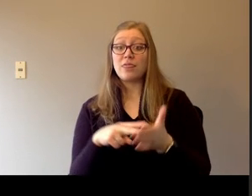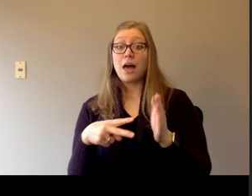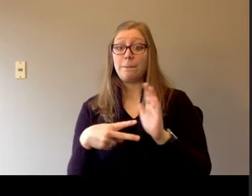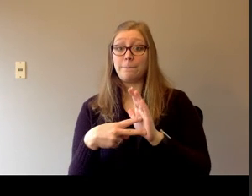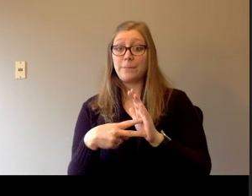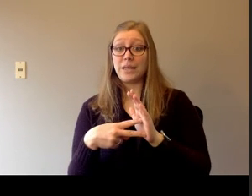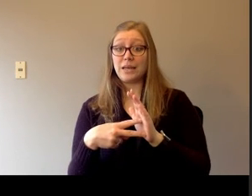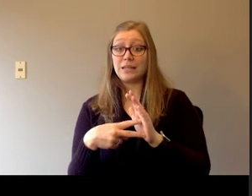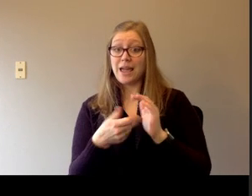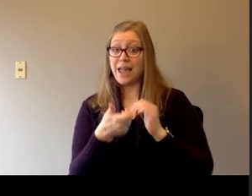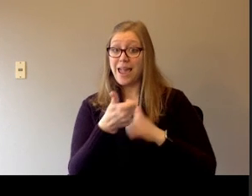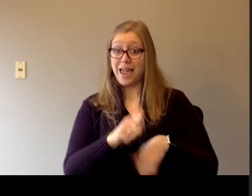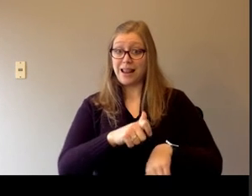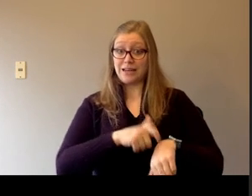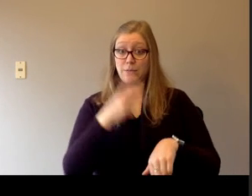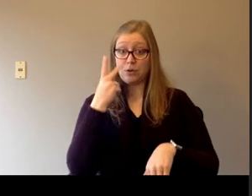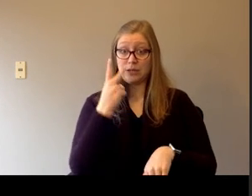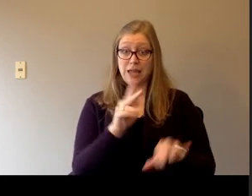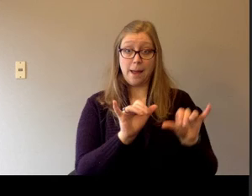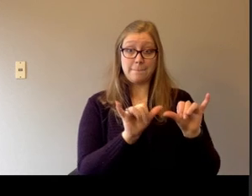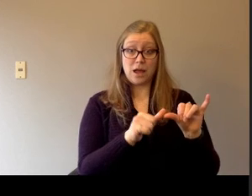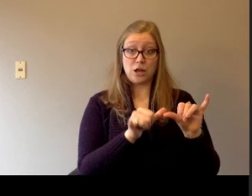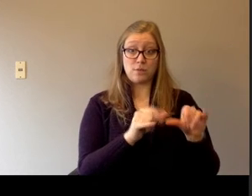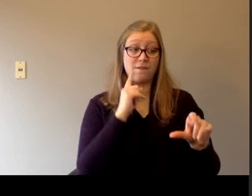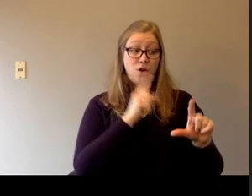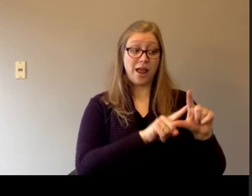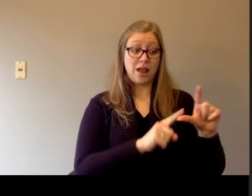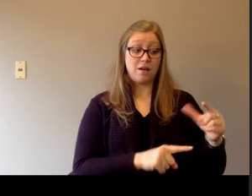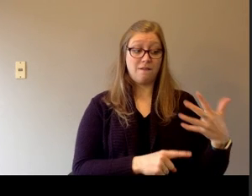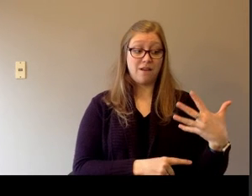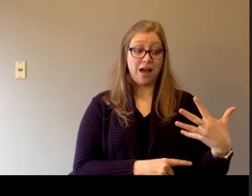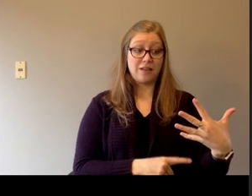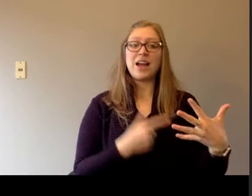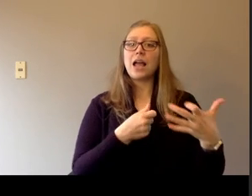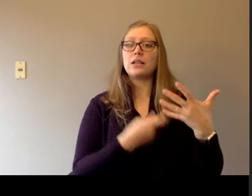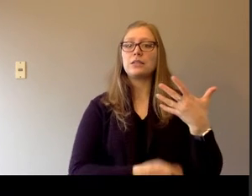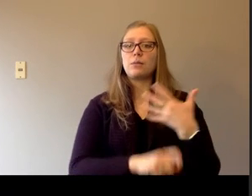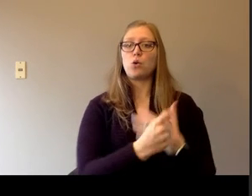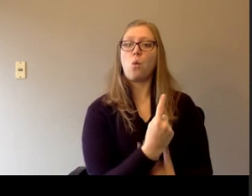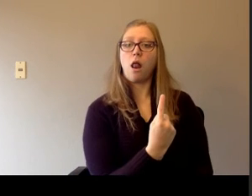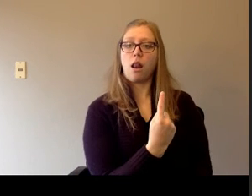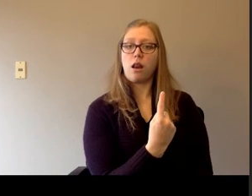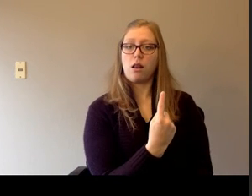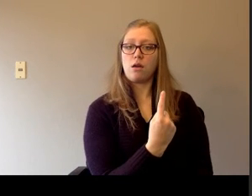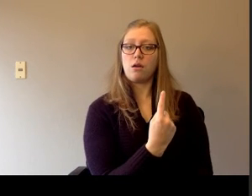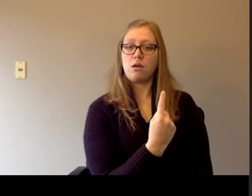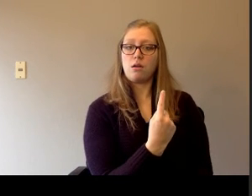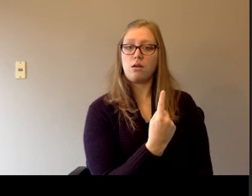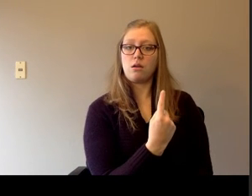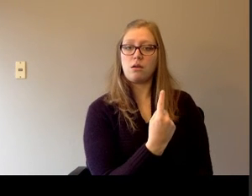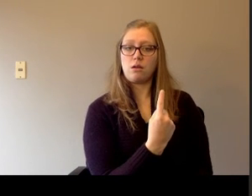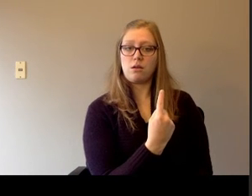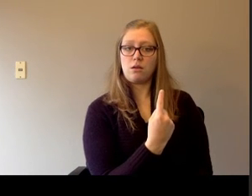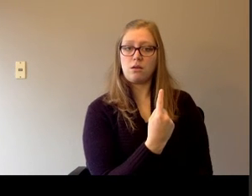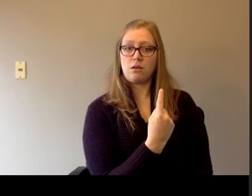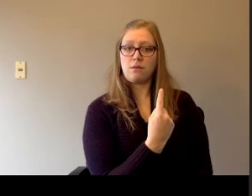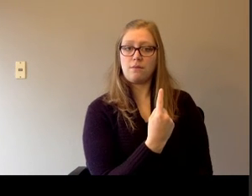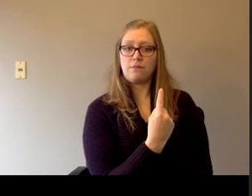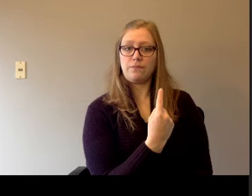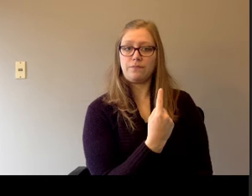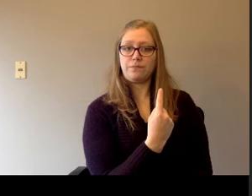1 anywhere that we have the measure of angle 5. So I can say the measure of angle 4 is going to be equal to the measure of angle